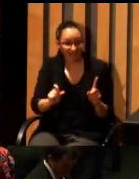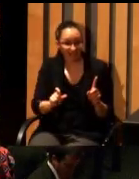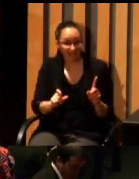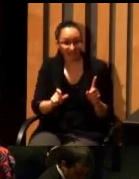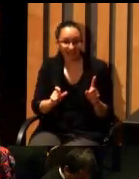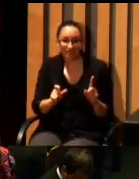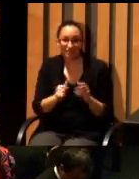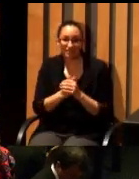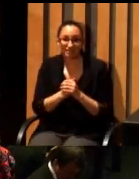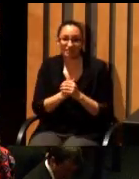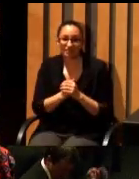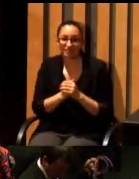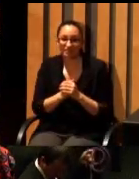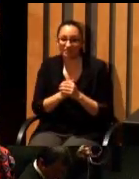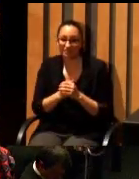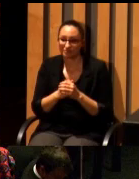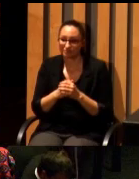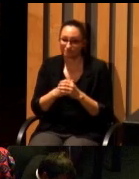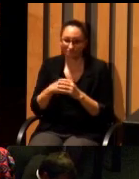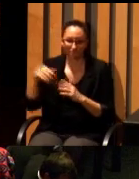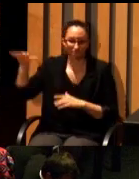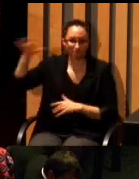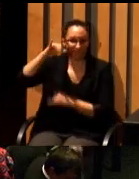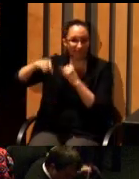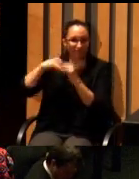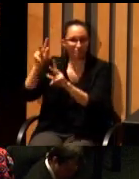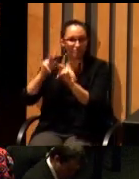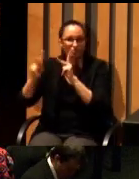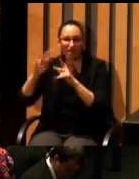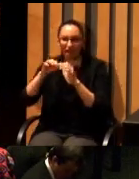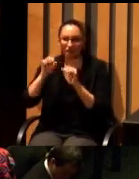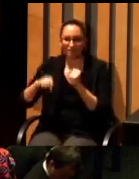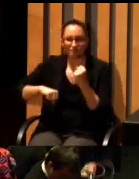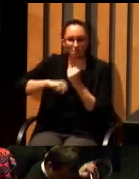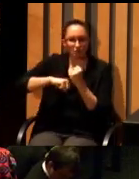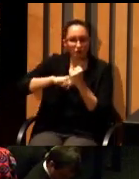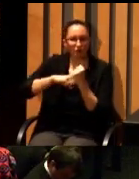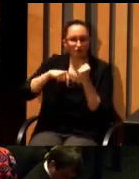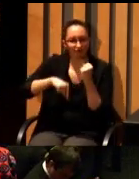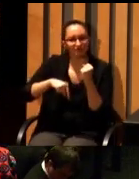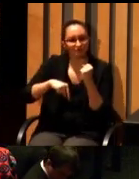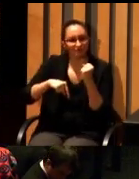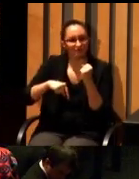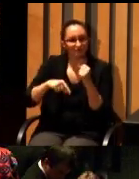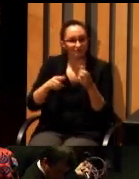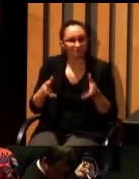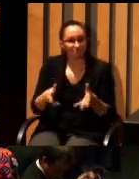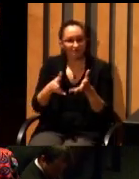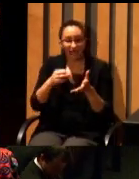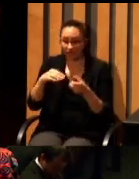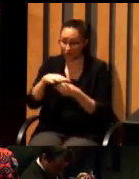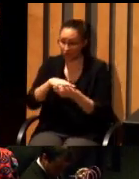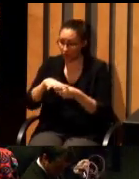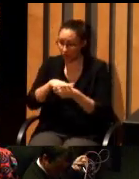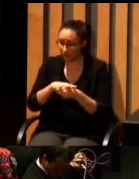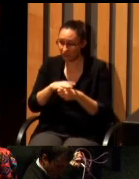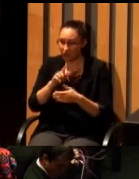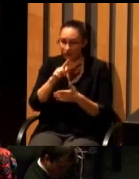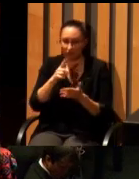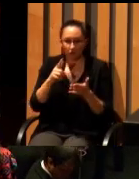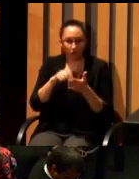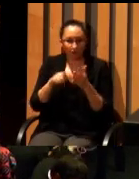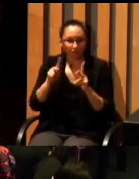people do internationally to support this cause? What can people do locally?